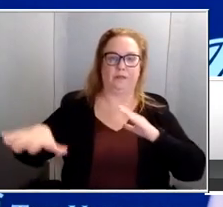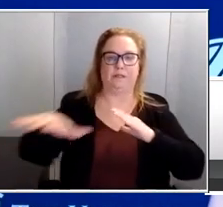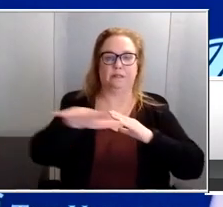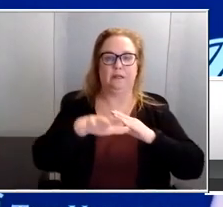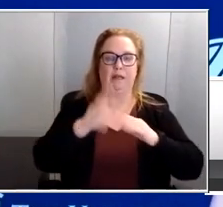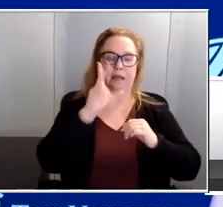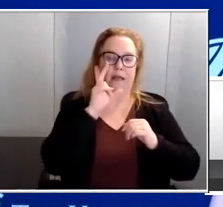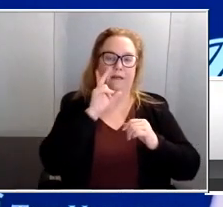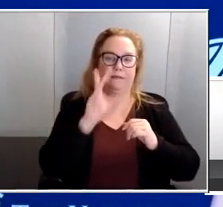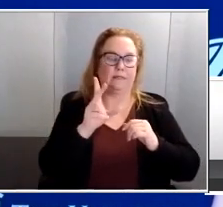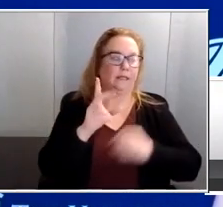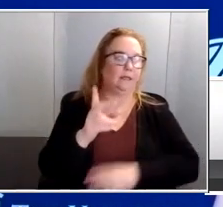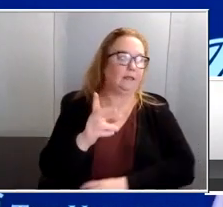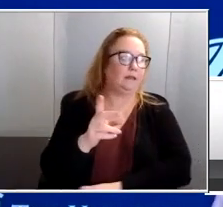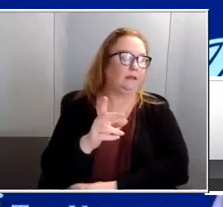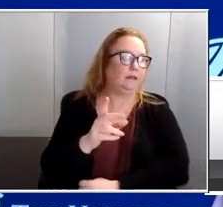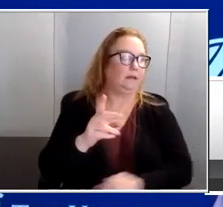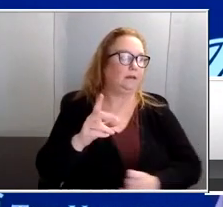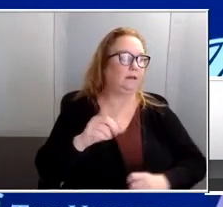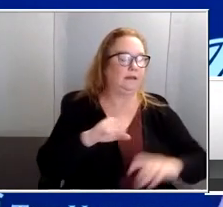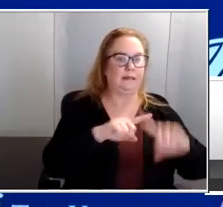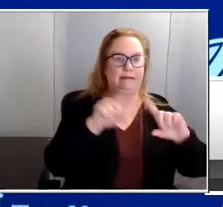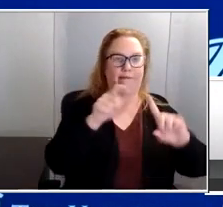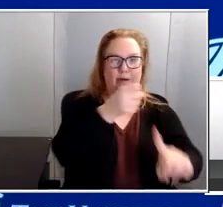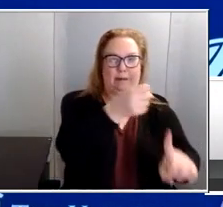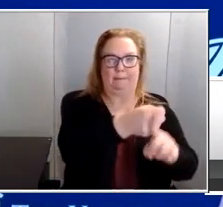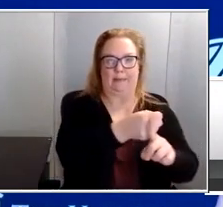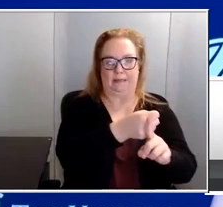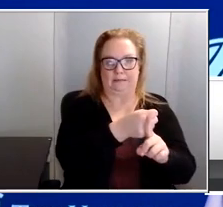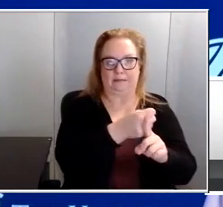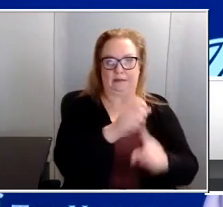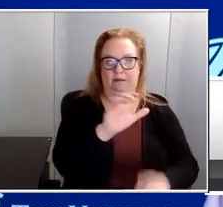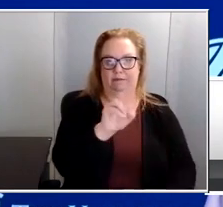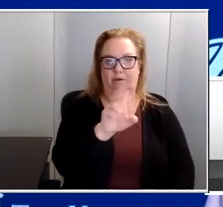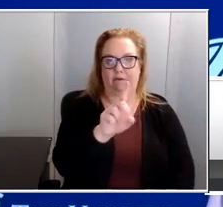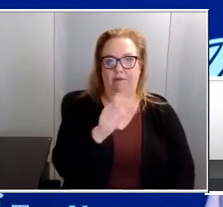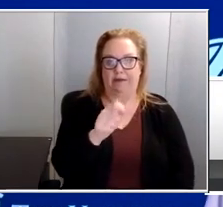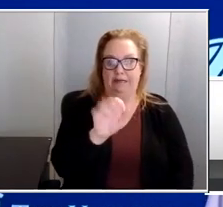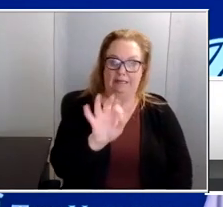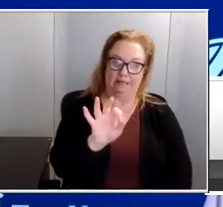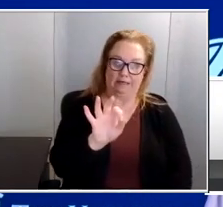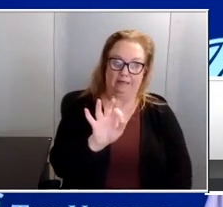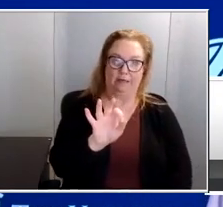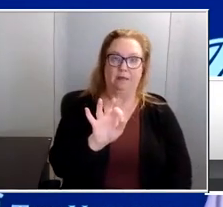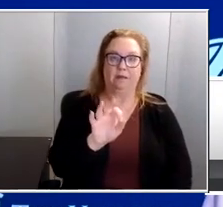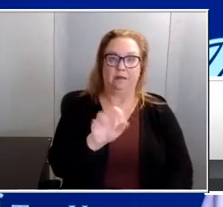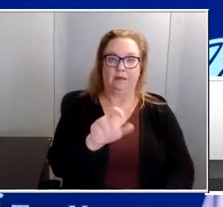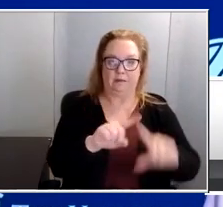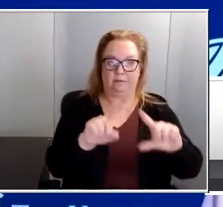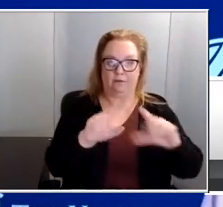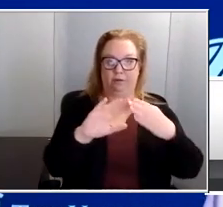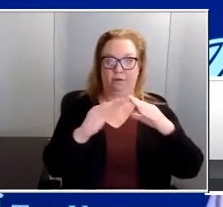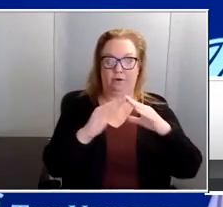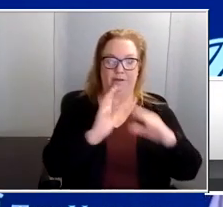seen different impacts of COVID-19. That includes different communities, even